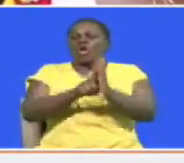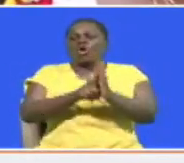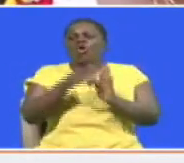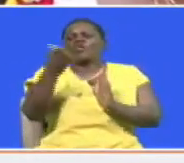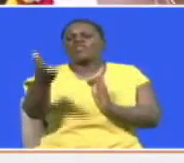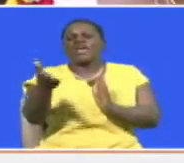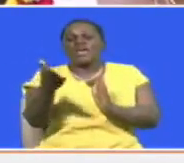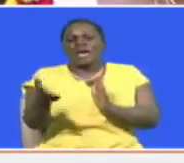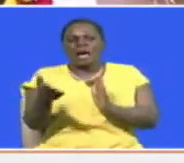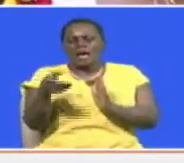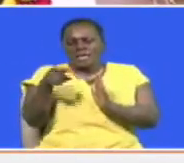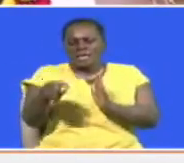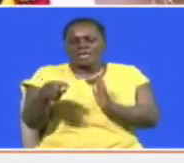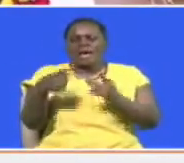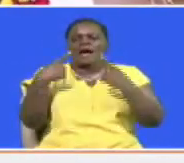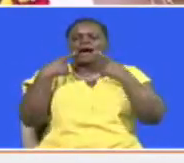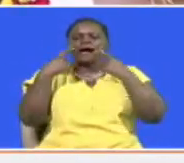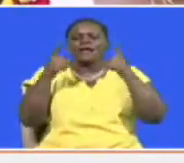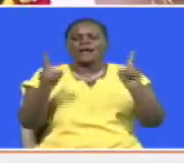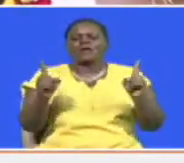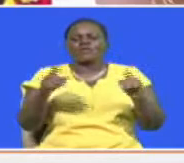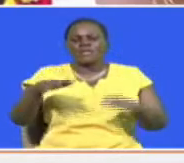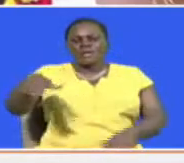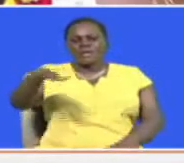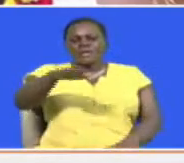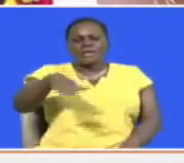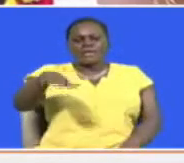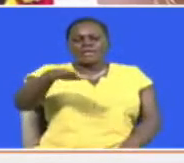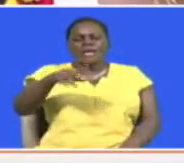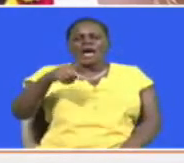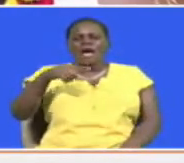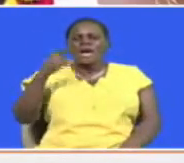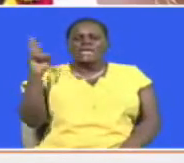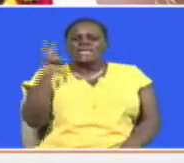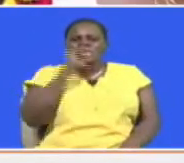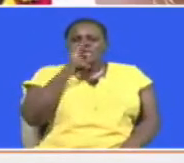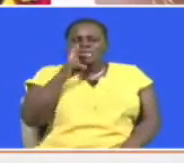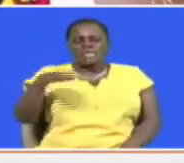imewekwa ati hapa sasa imetangazwa, ni mbali ambayo ni kuna hali ya hatari.